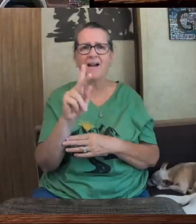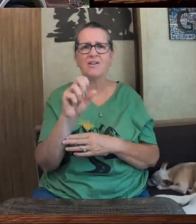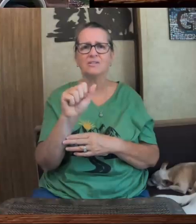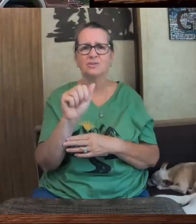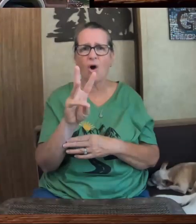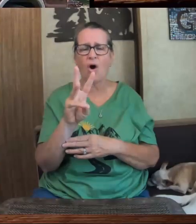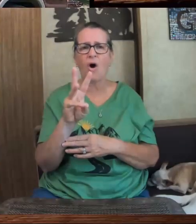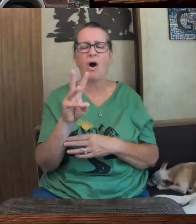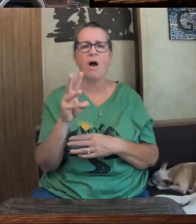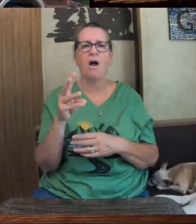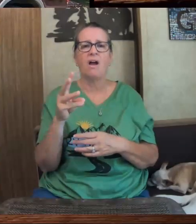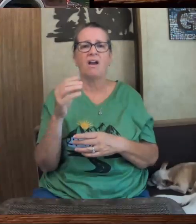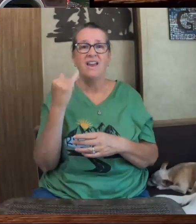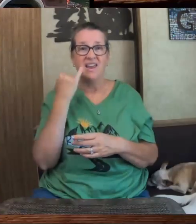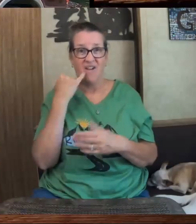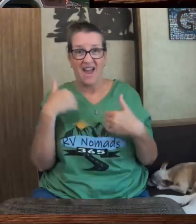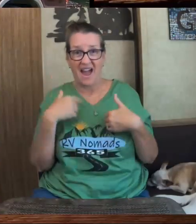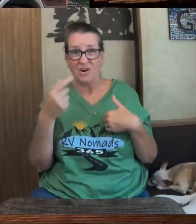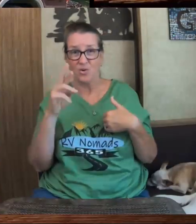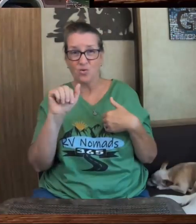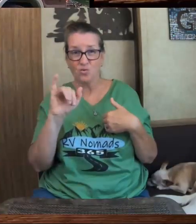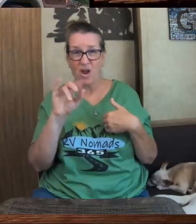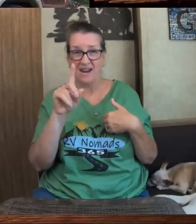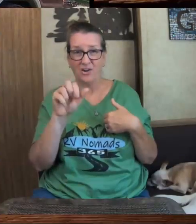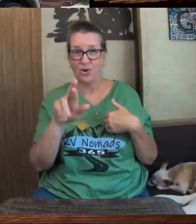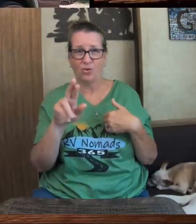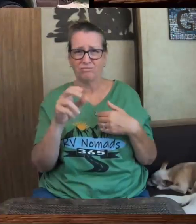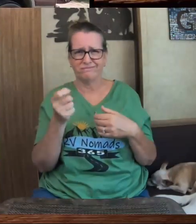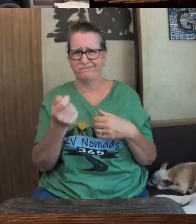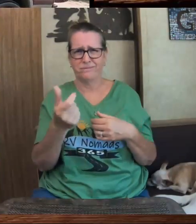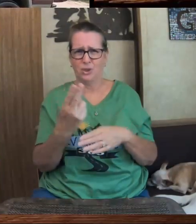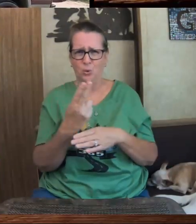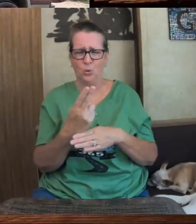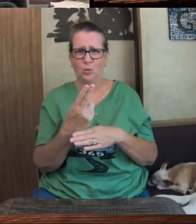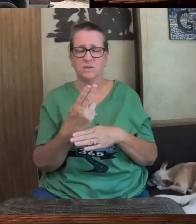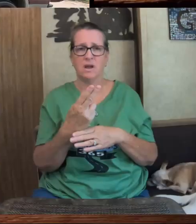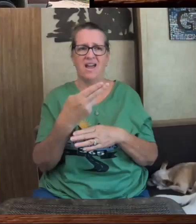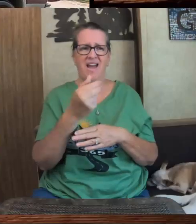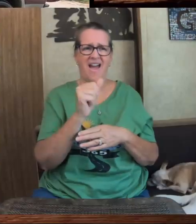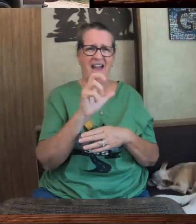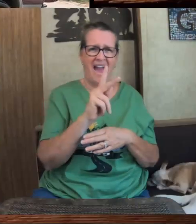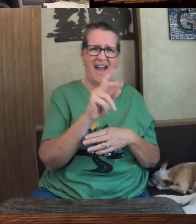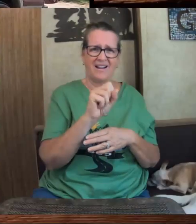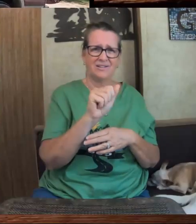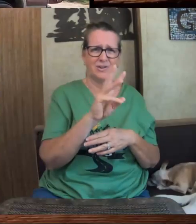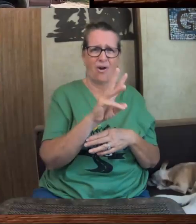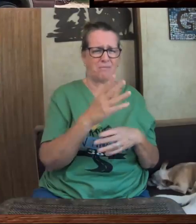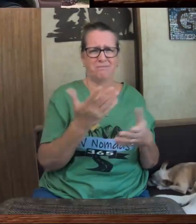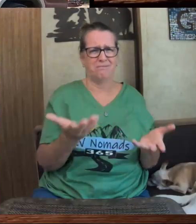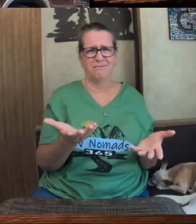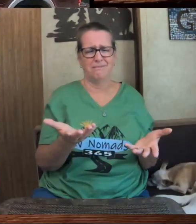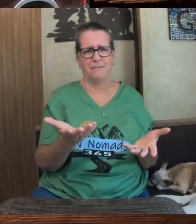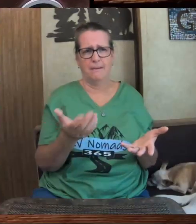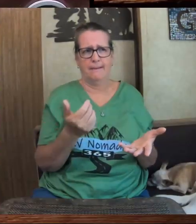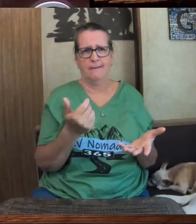If I had a grinder, I would rarely use it, so I didn't go buy a grinder. A hacksaw, I'm not